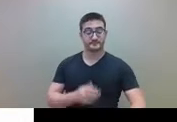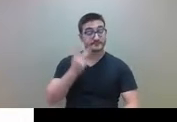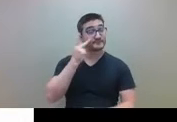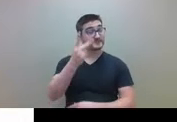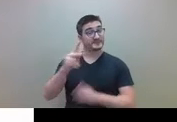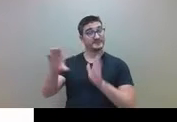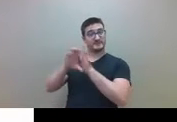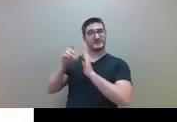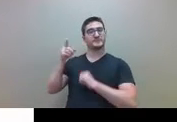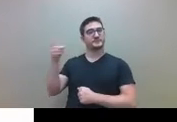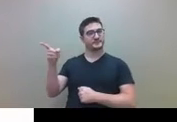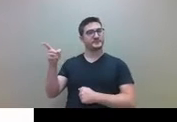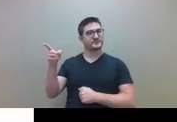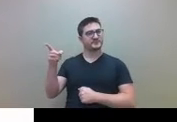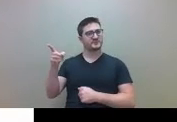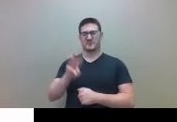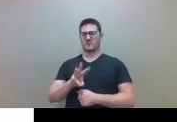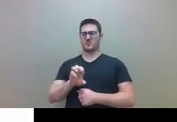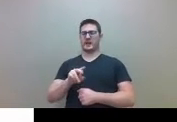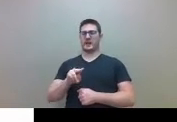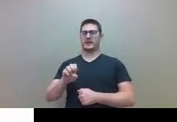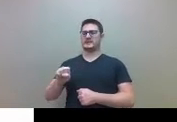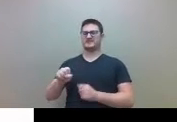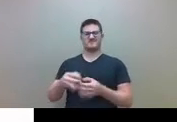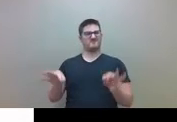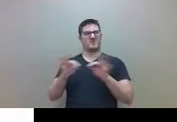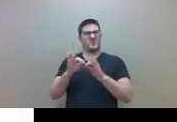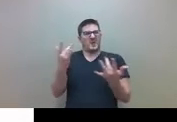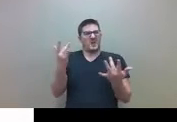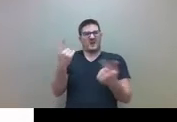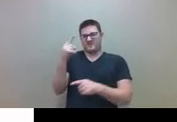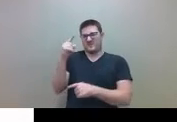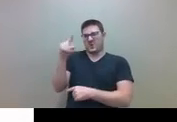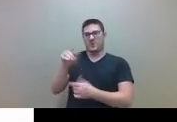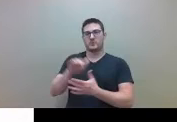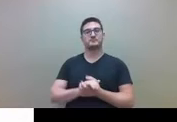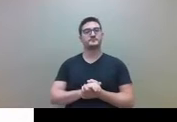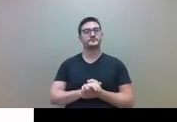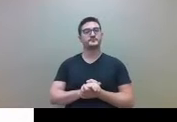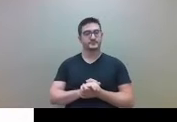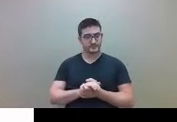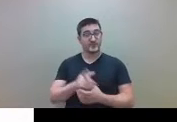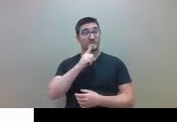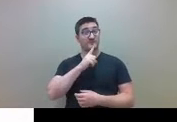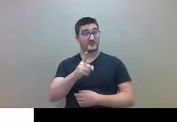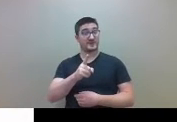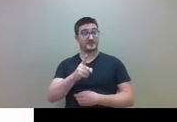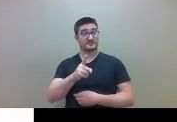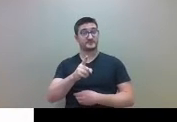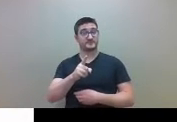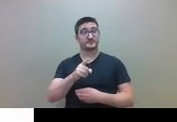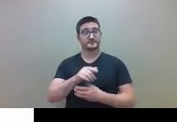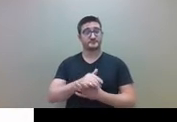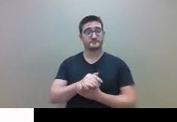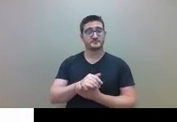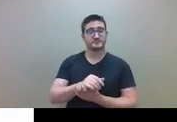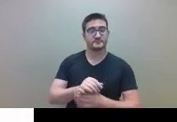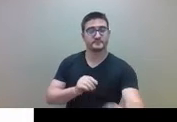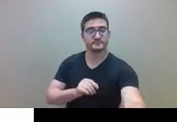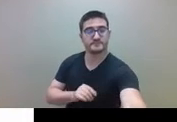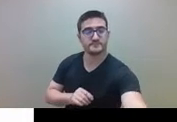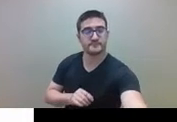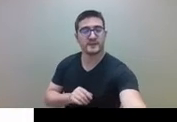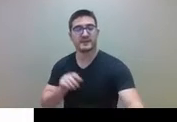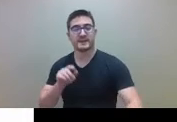So why does wellness matter? Well, when I is replaced with we, even illness becomes